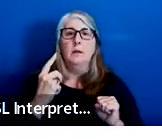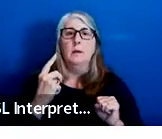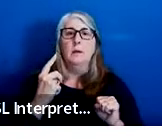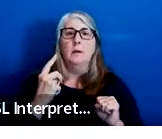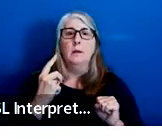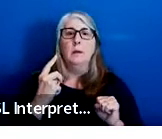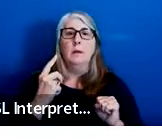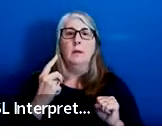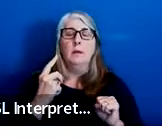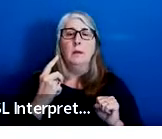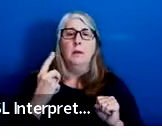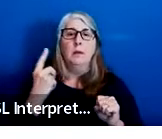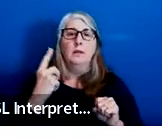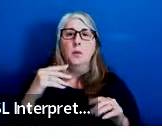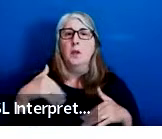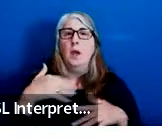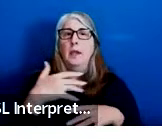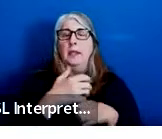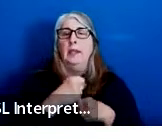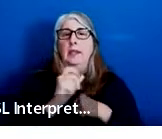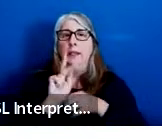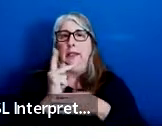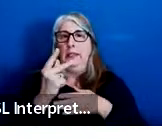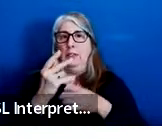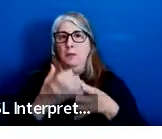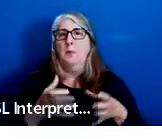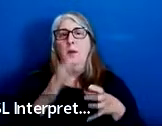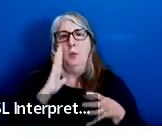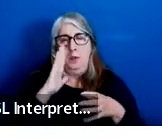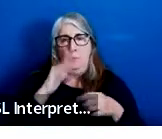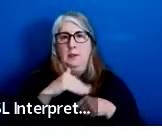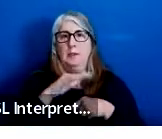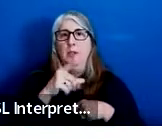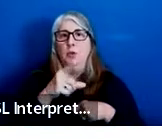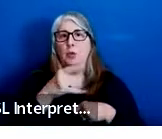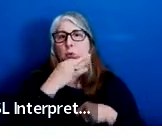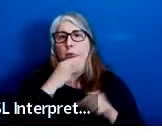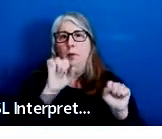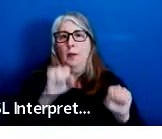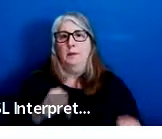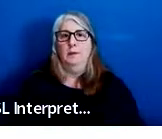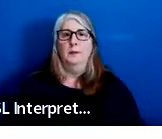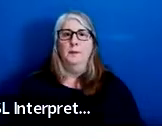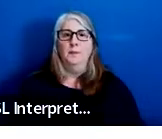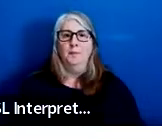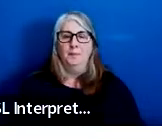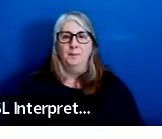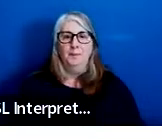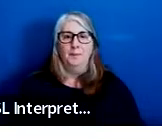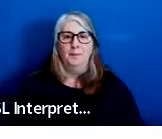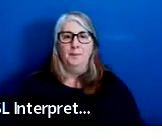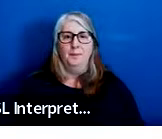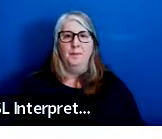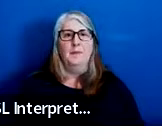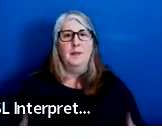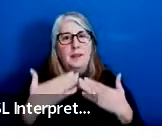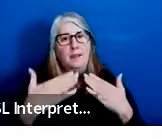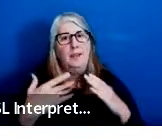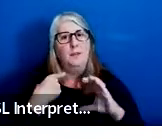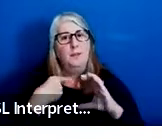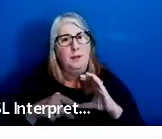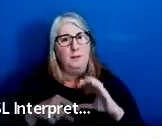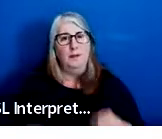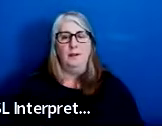the kitchen pail during the issuance of your equipment. We are on it. We'll get that out to you as soon as possible. Thank you for sending that email